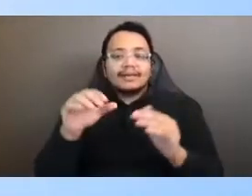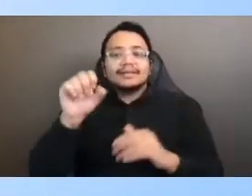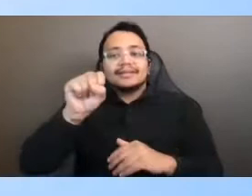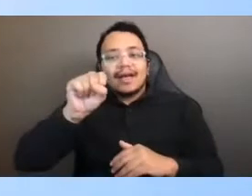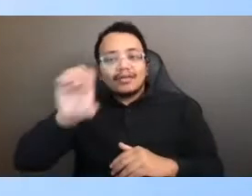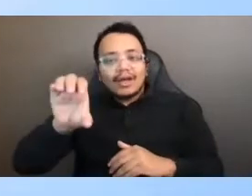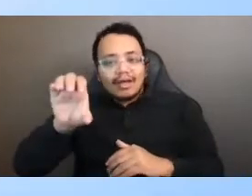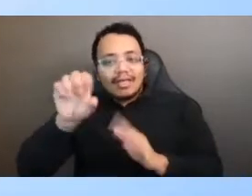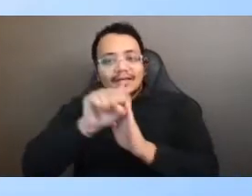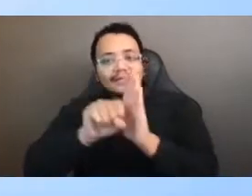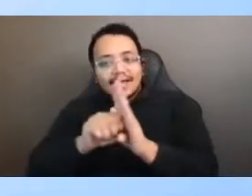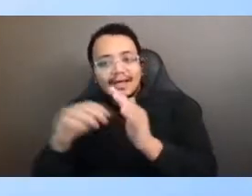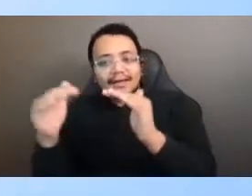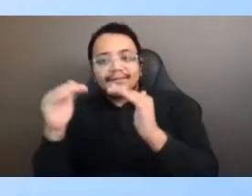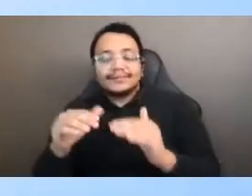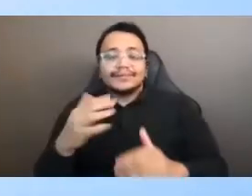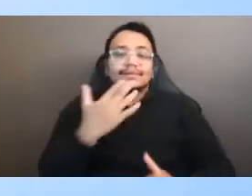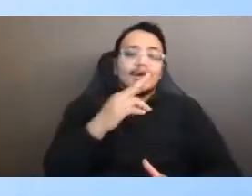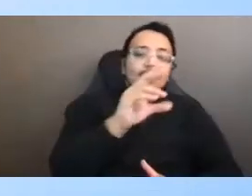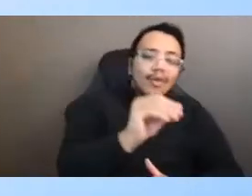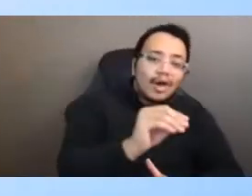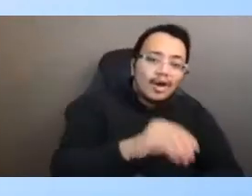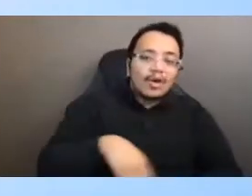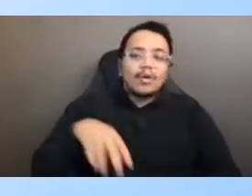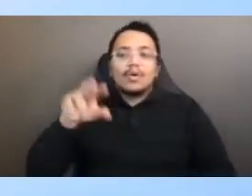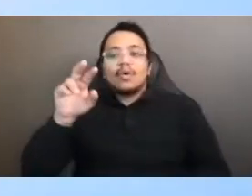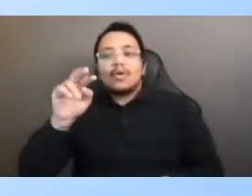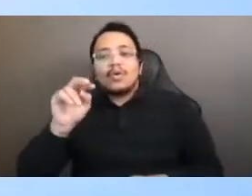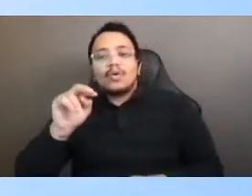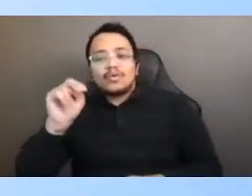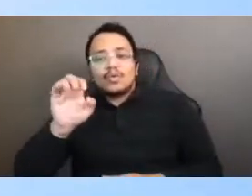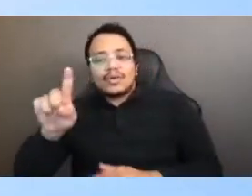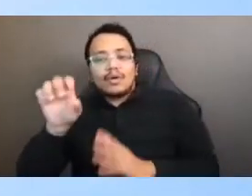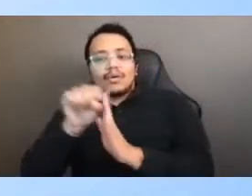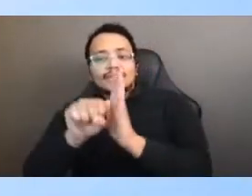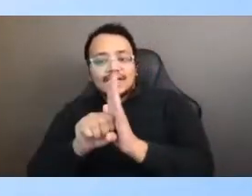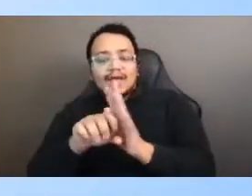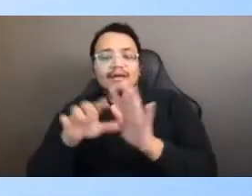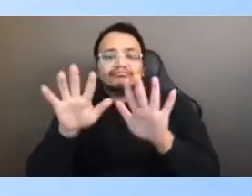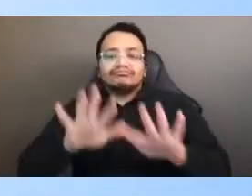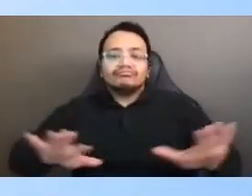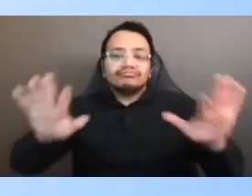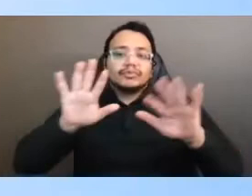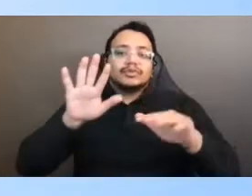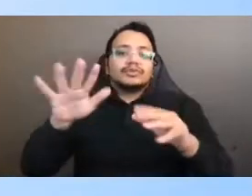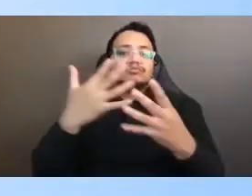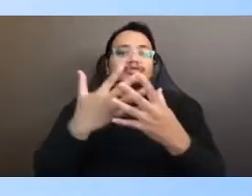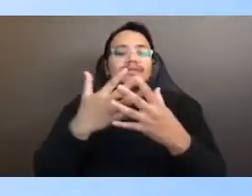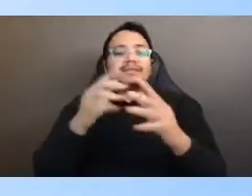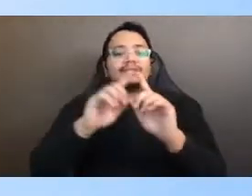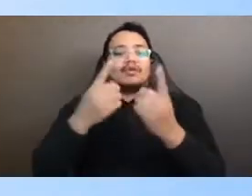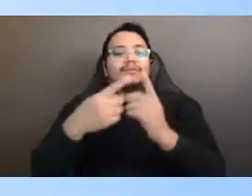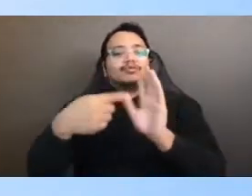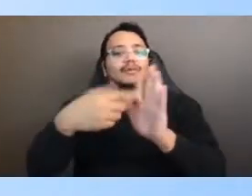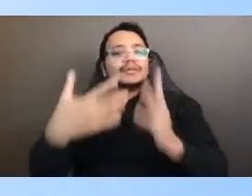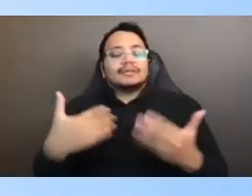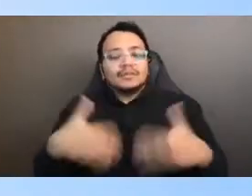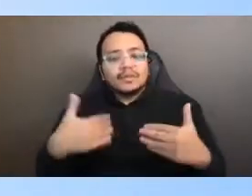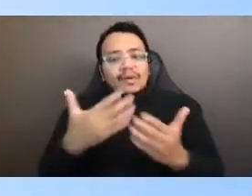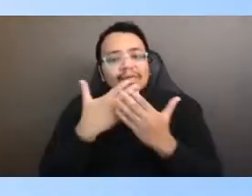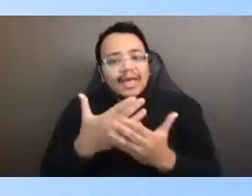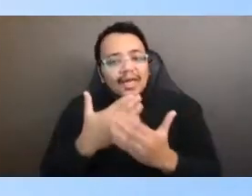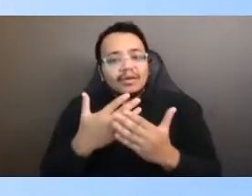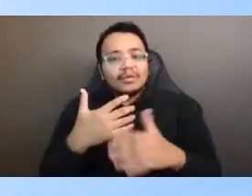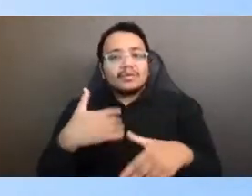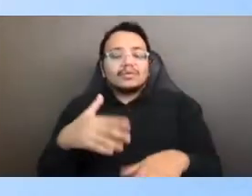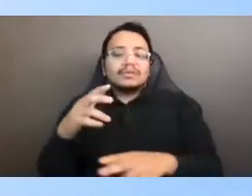Idaho, Colorado, and North Dakota Department of Corrections joining us here. You all are doing an honorable job on this path with